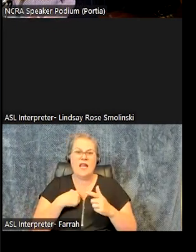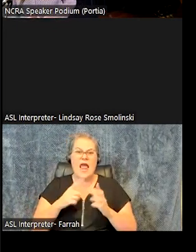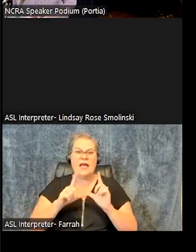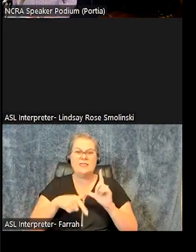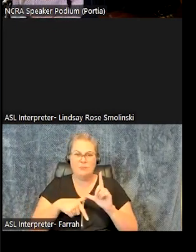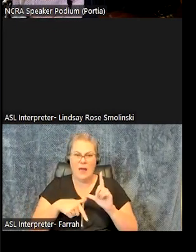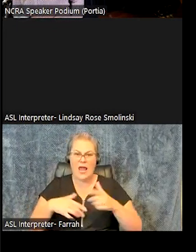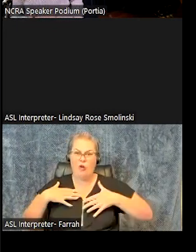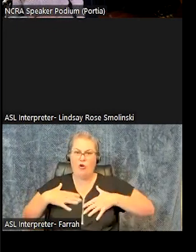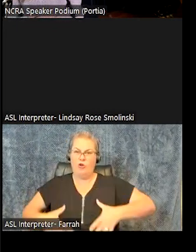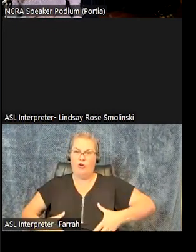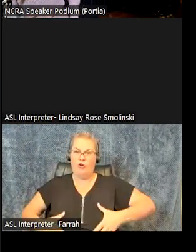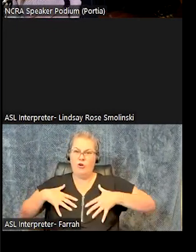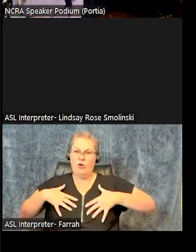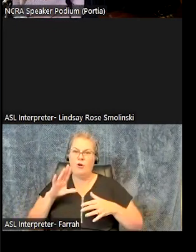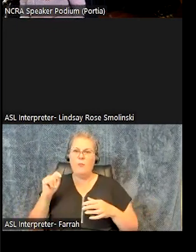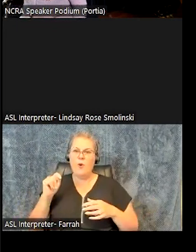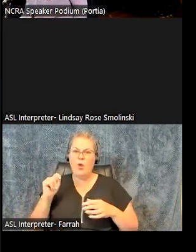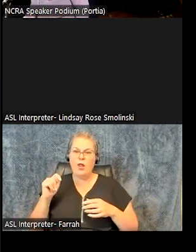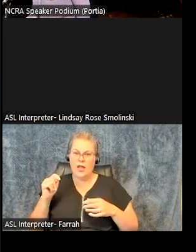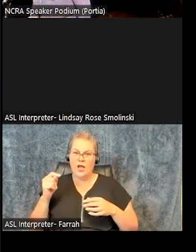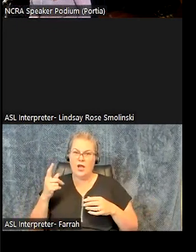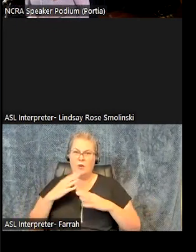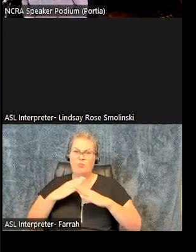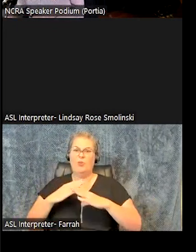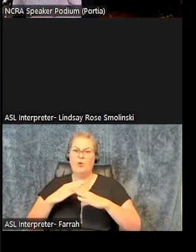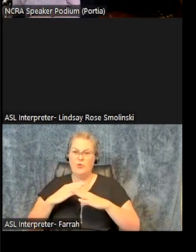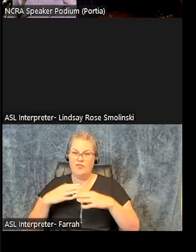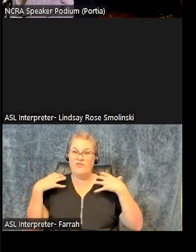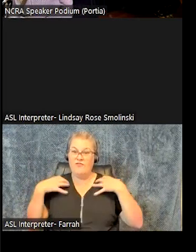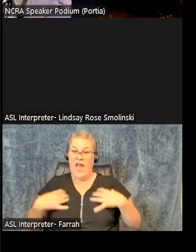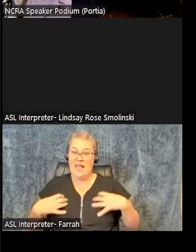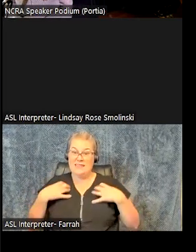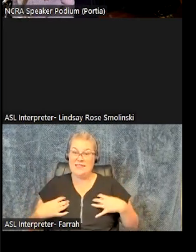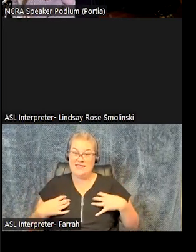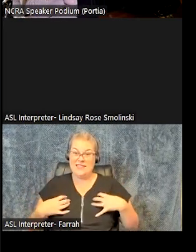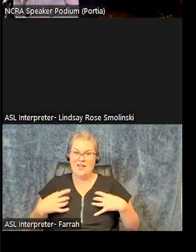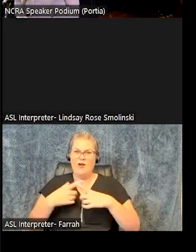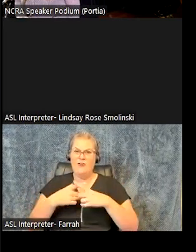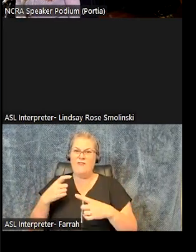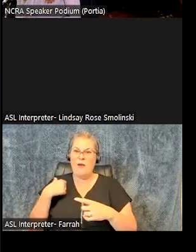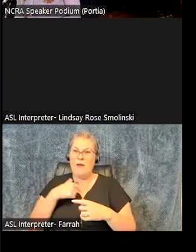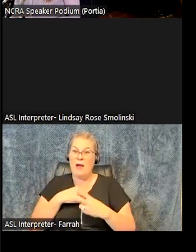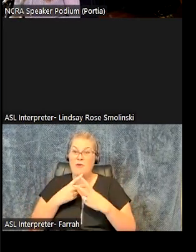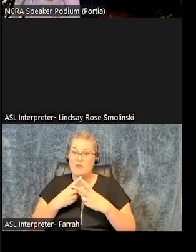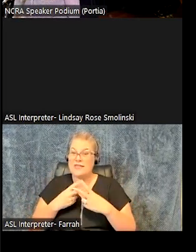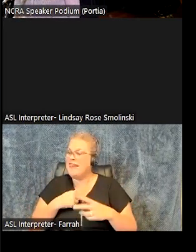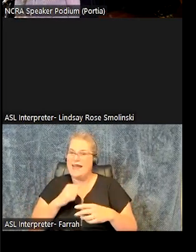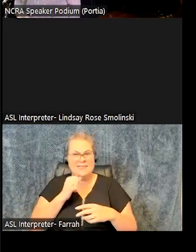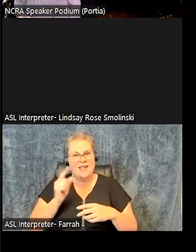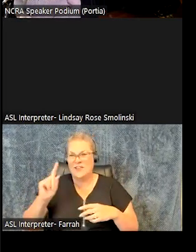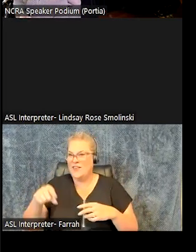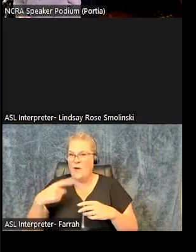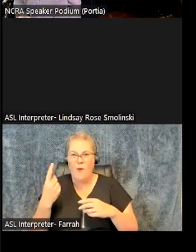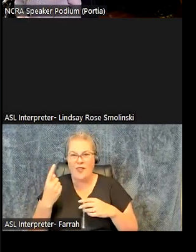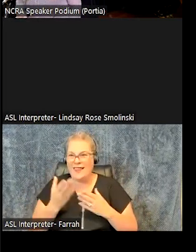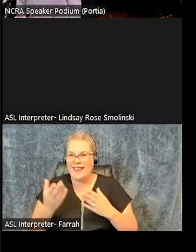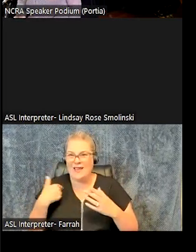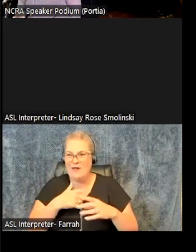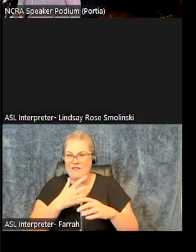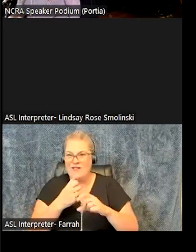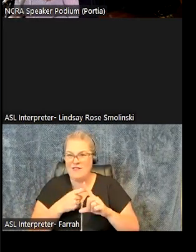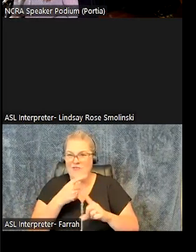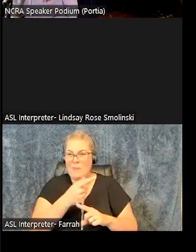that come from a Travis County prison operation. And that is not the first material we've had from them. In the past, we've had